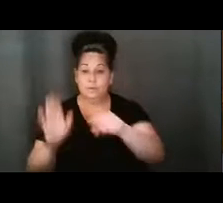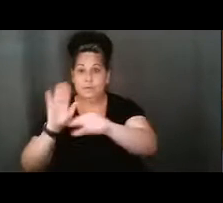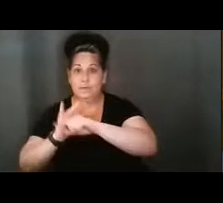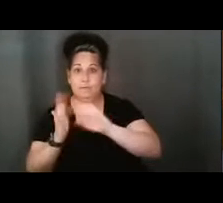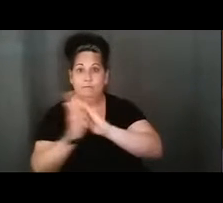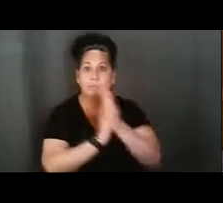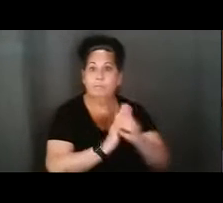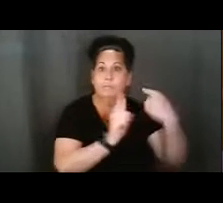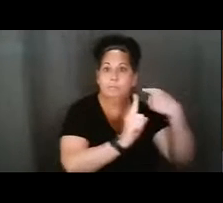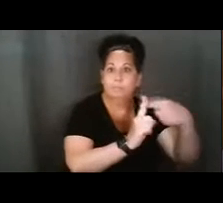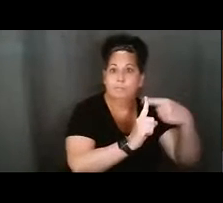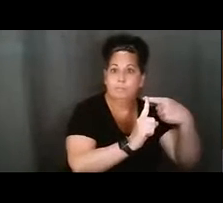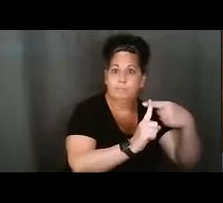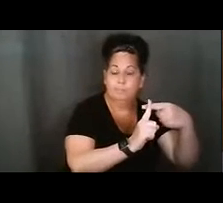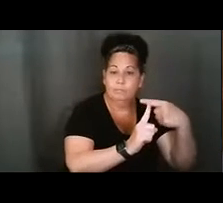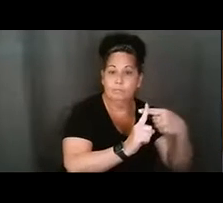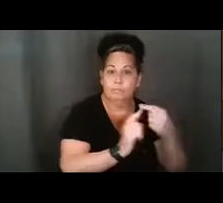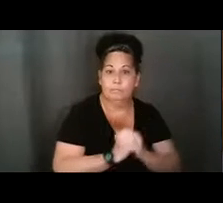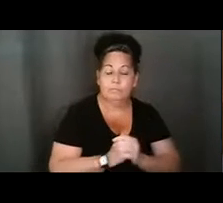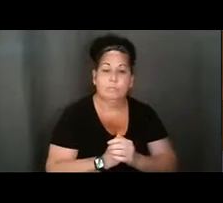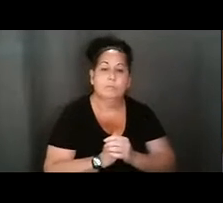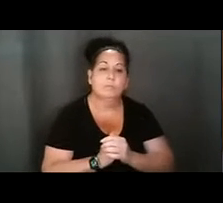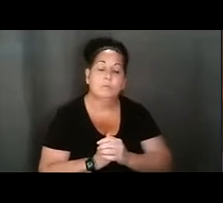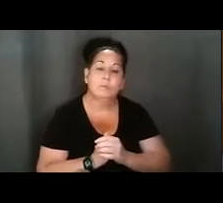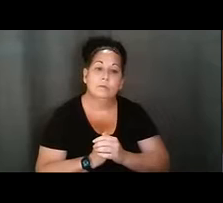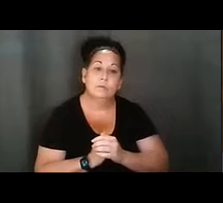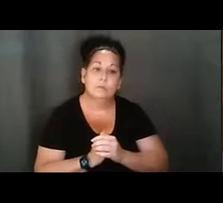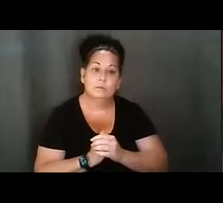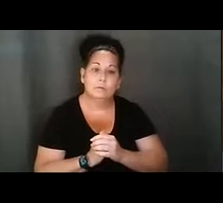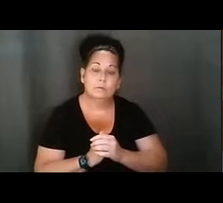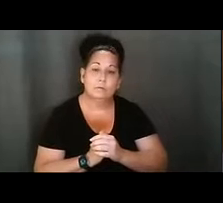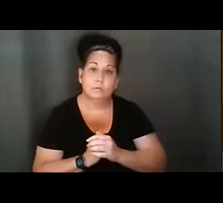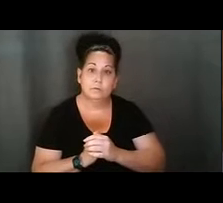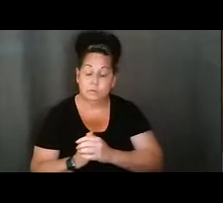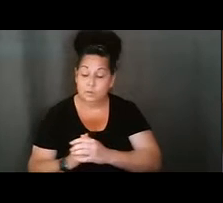Now, let's don't get into this theory now where two negatives equal a